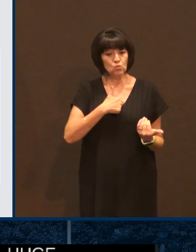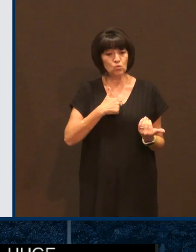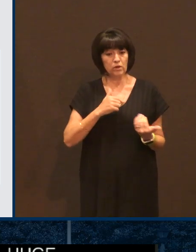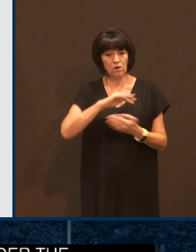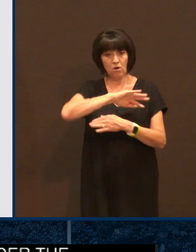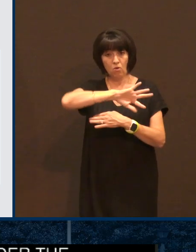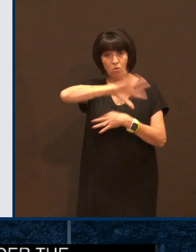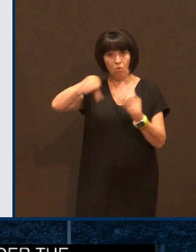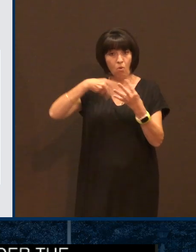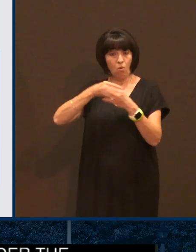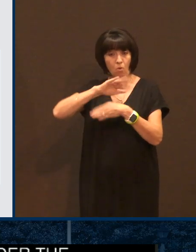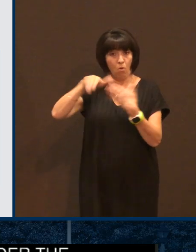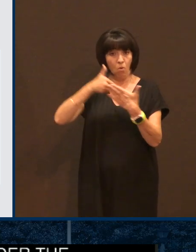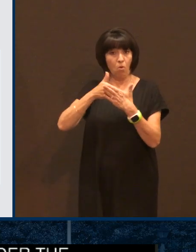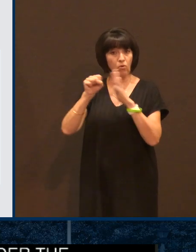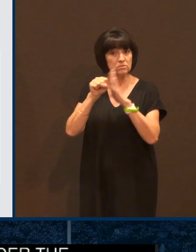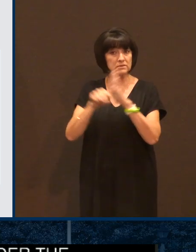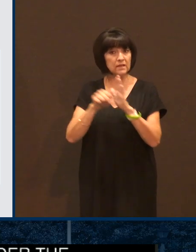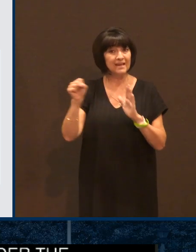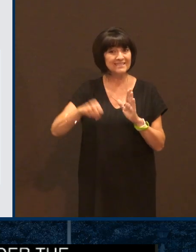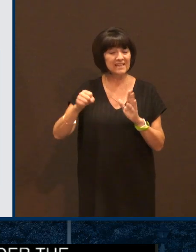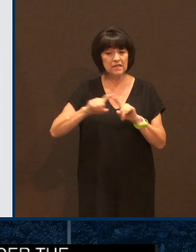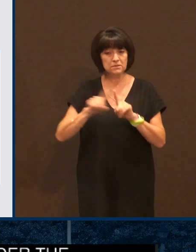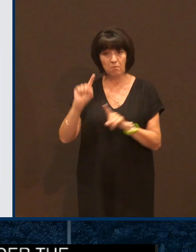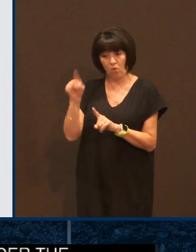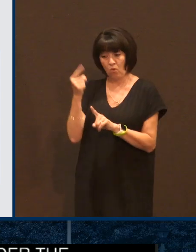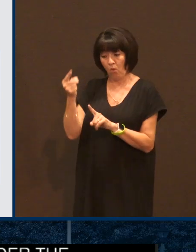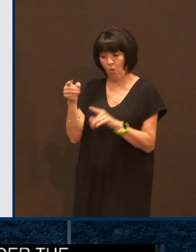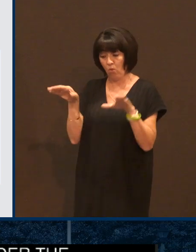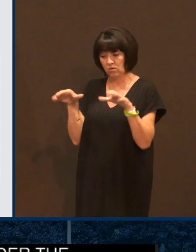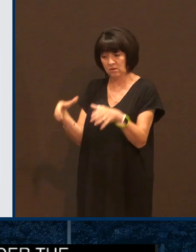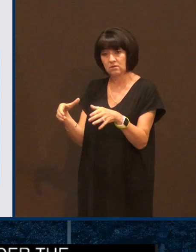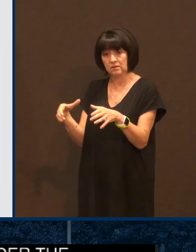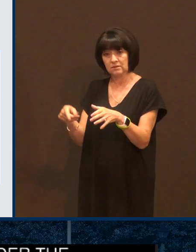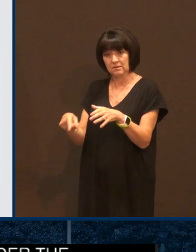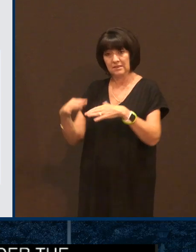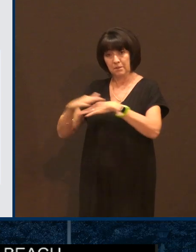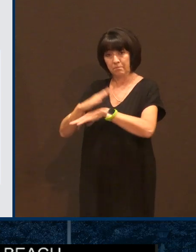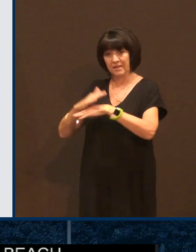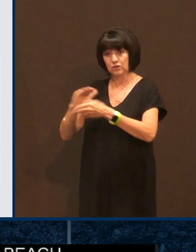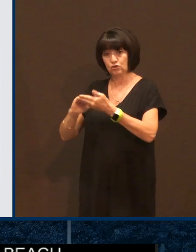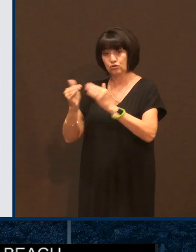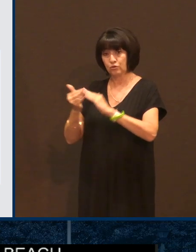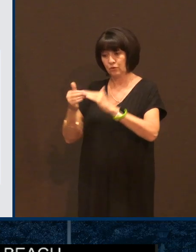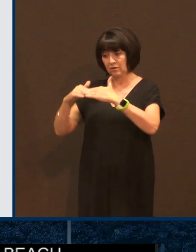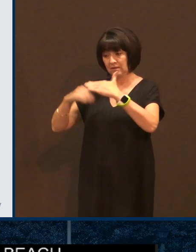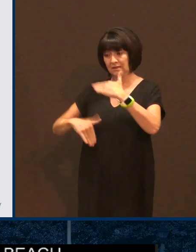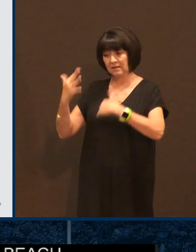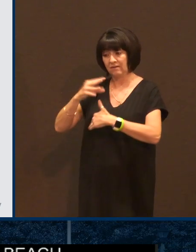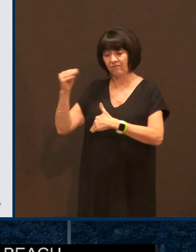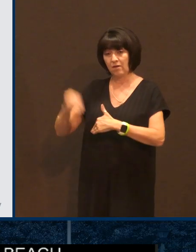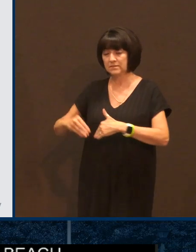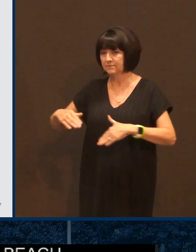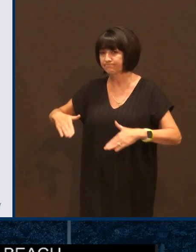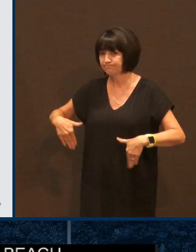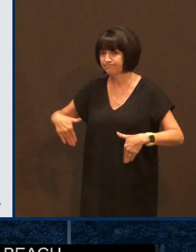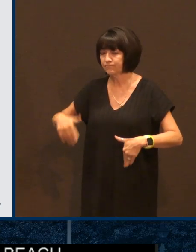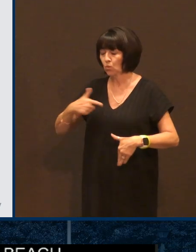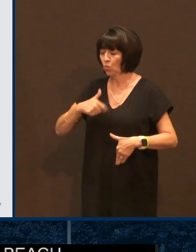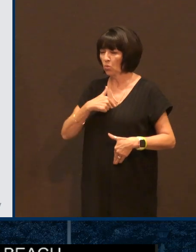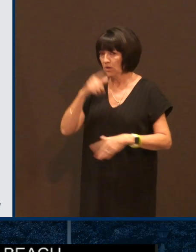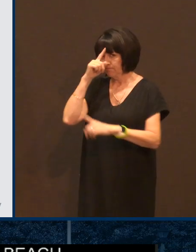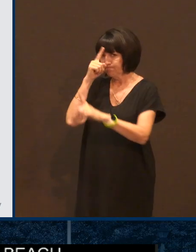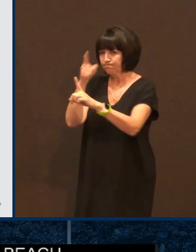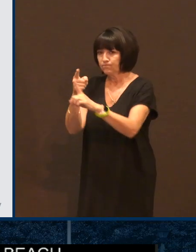beach communities, but we expect to get there and stay there soon. So here's